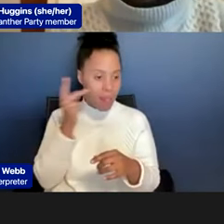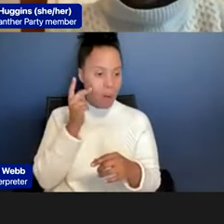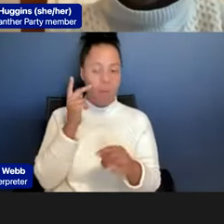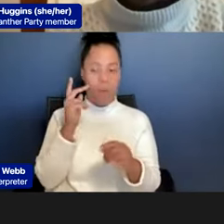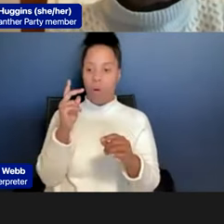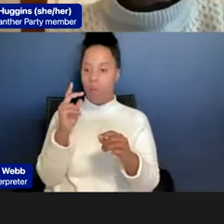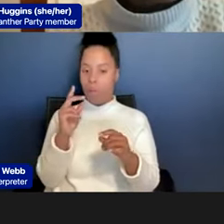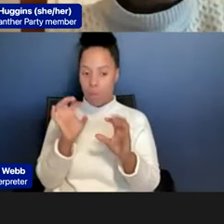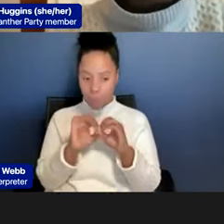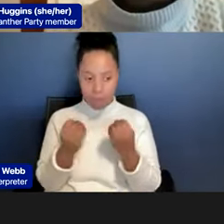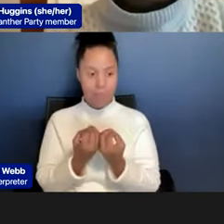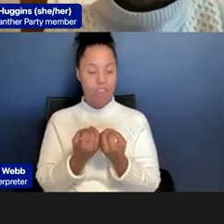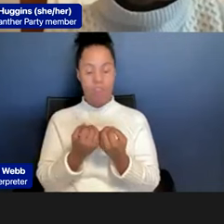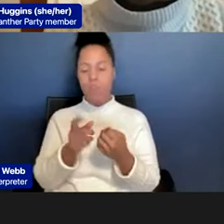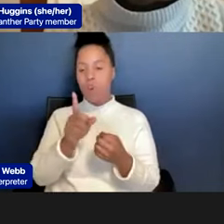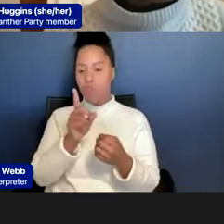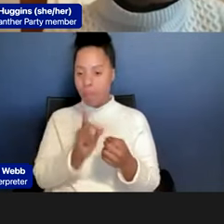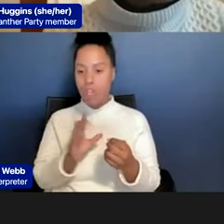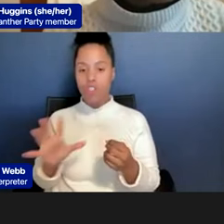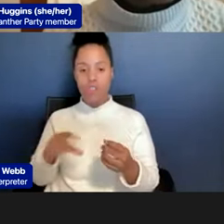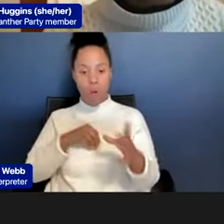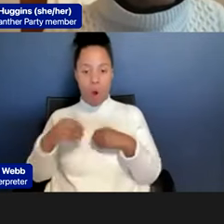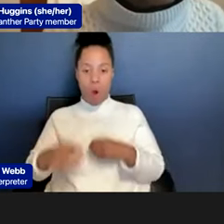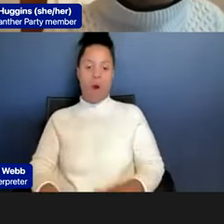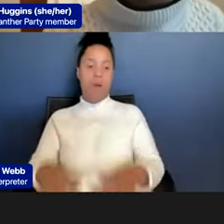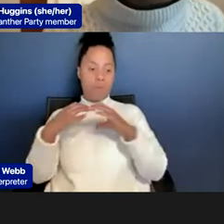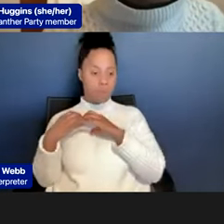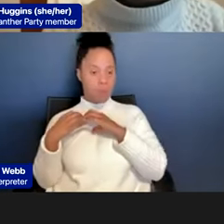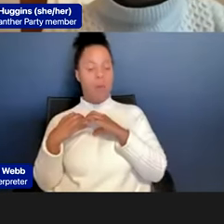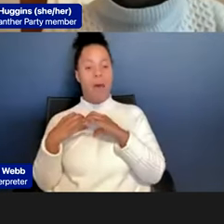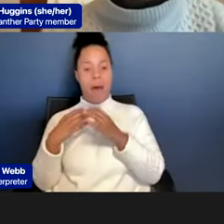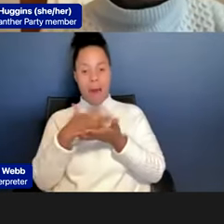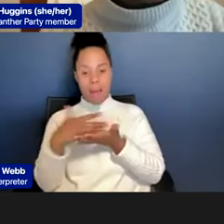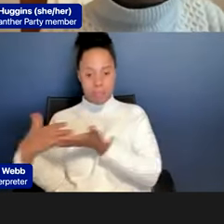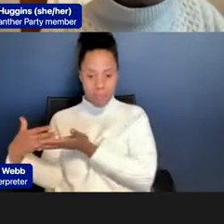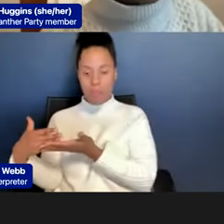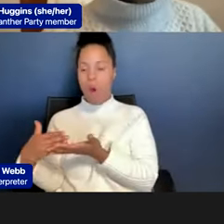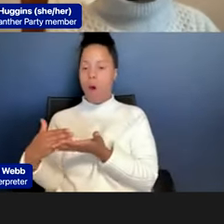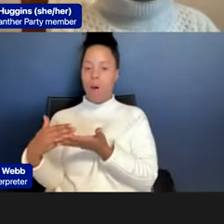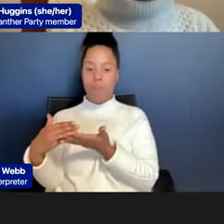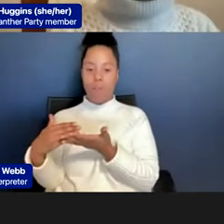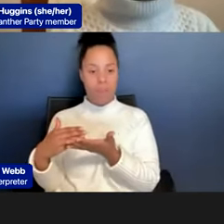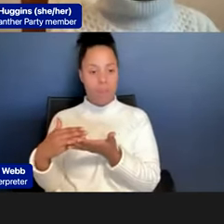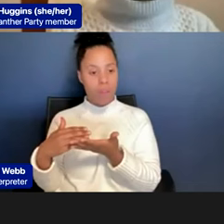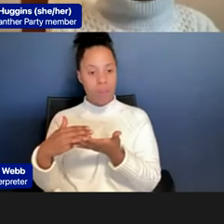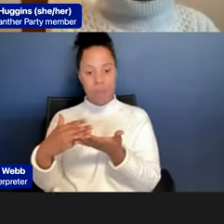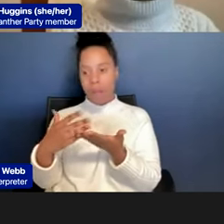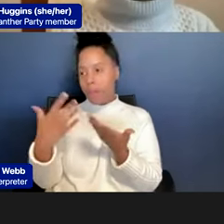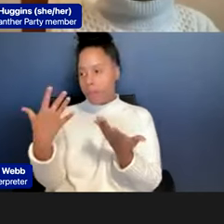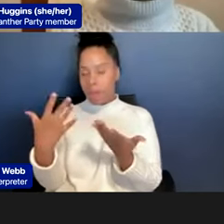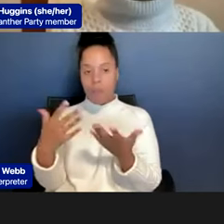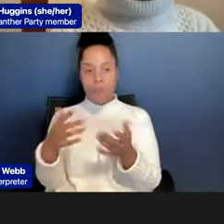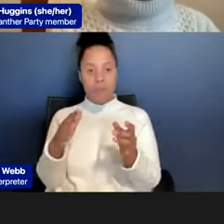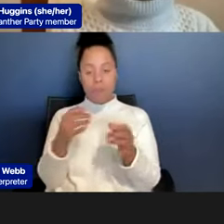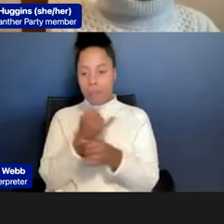on aspects of the liberated territory paradigm. And so obviously speaking about the Panthers,